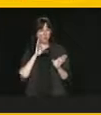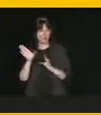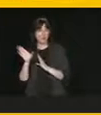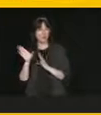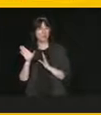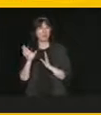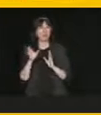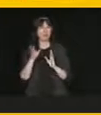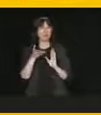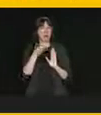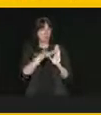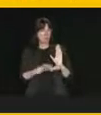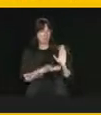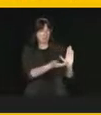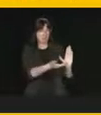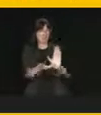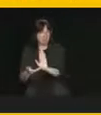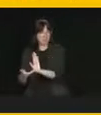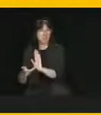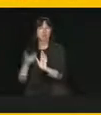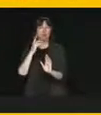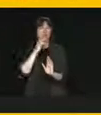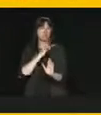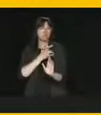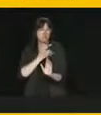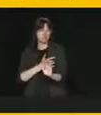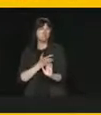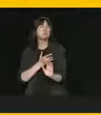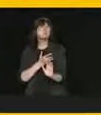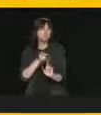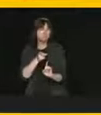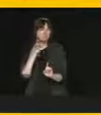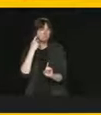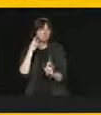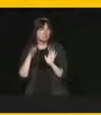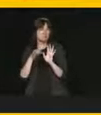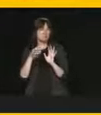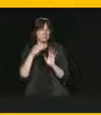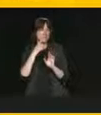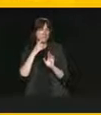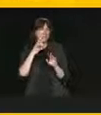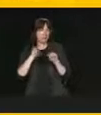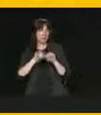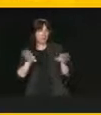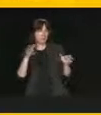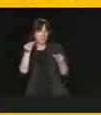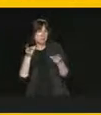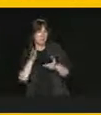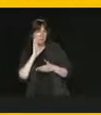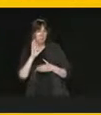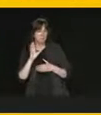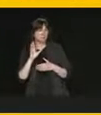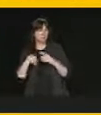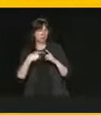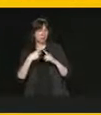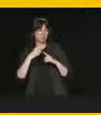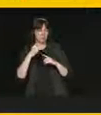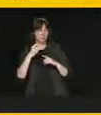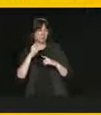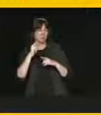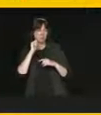said that the details will be coming. Now,